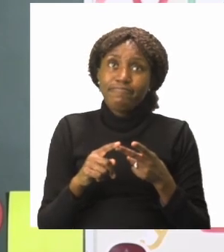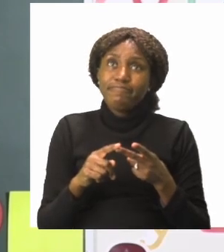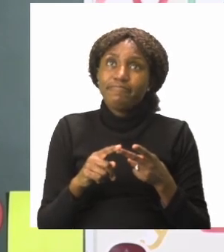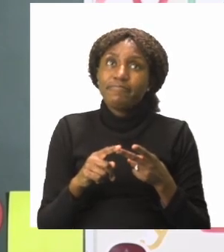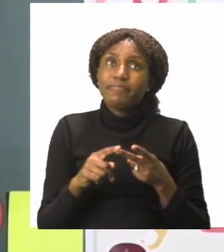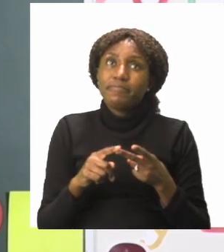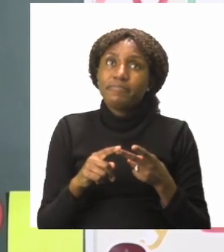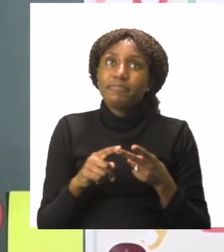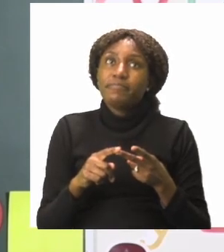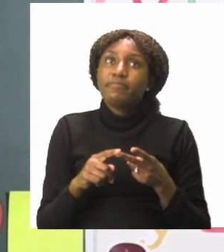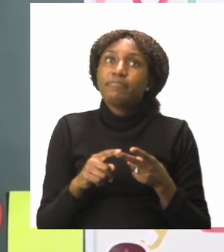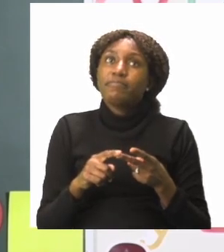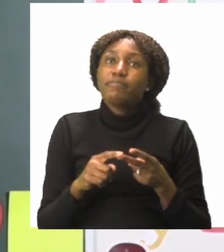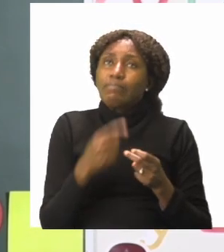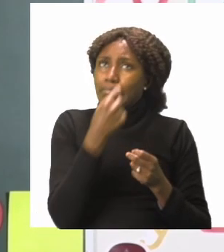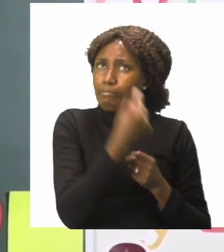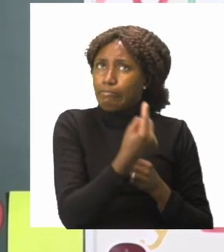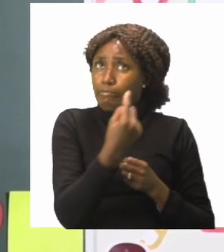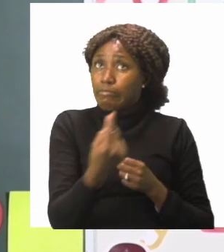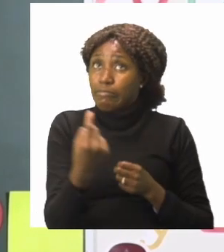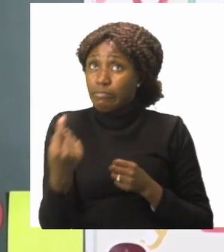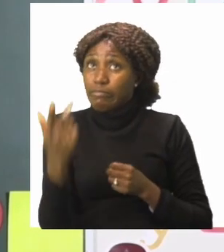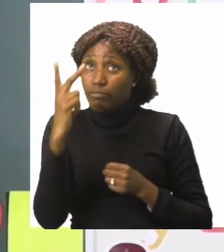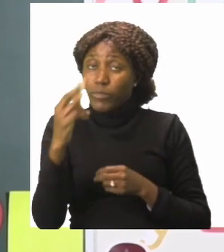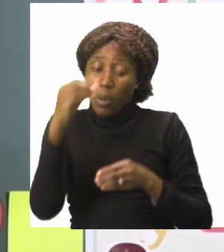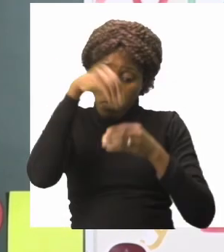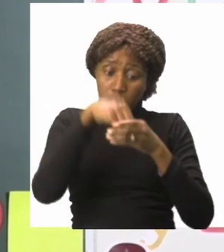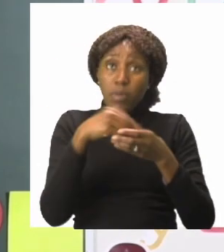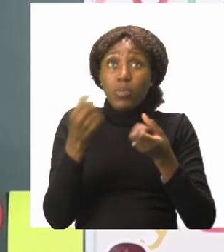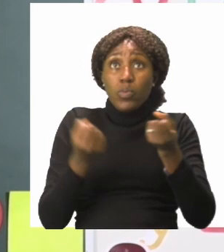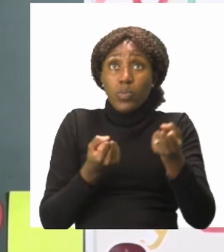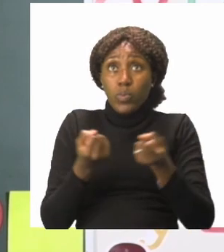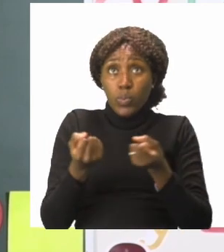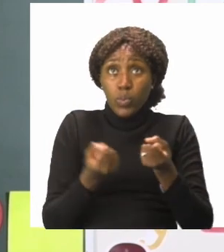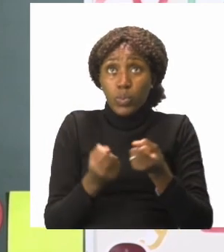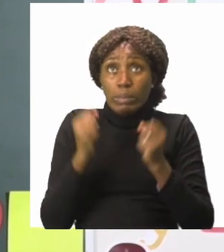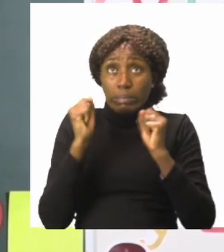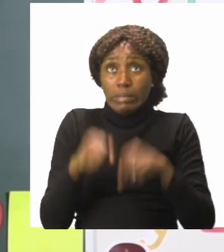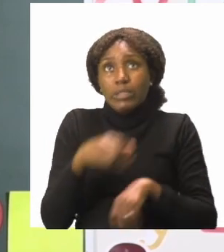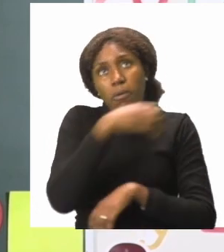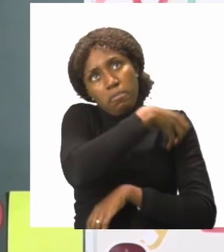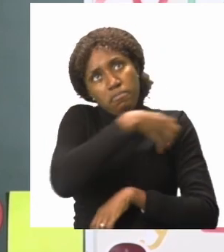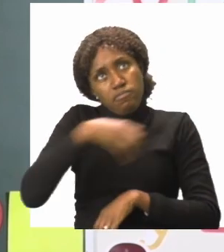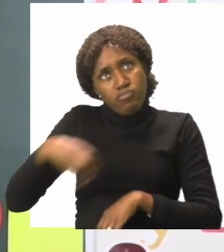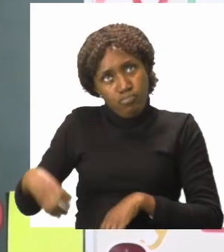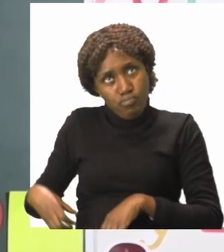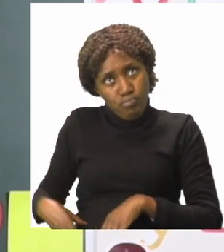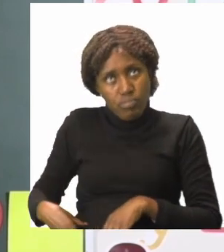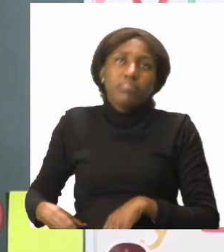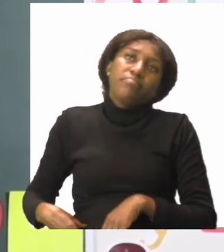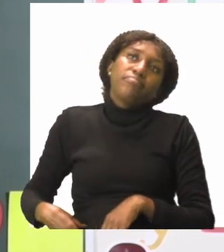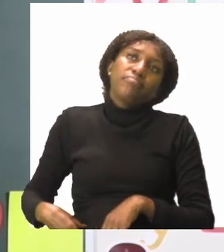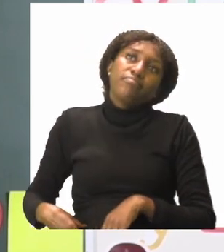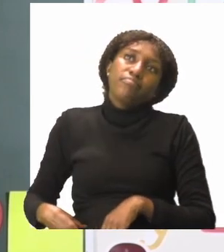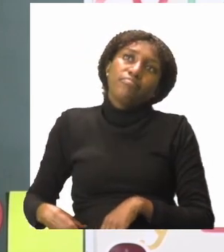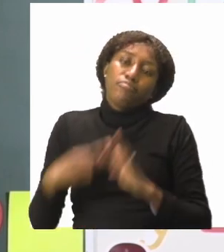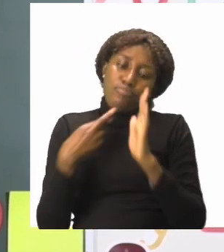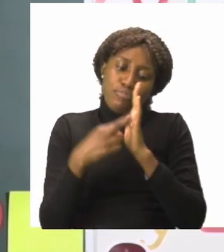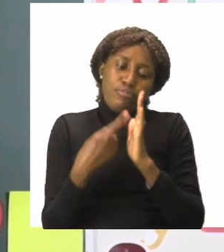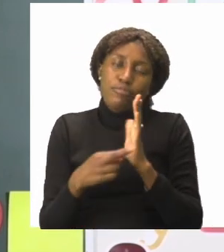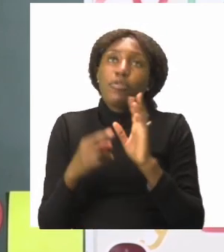that everybody who's traveling is doing the right thing and not breaking the rules of the